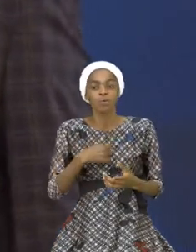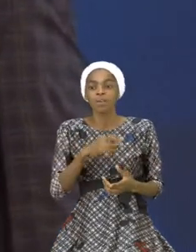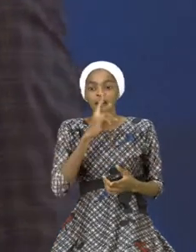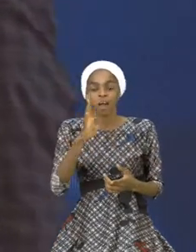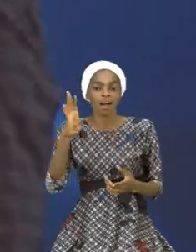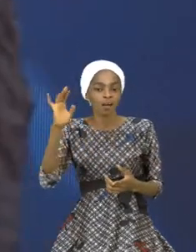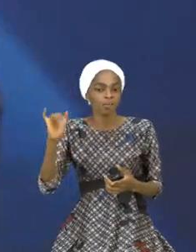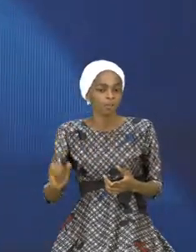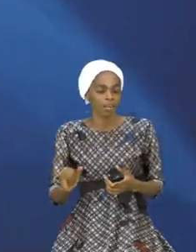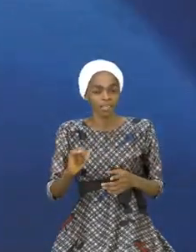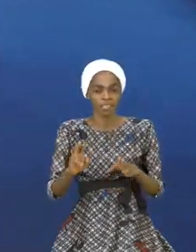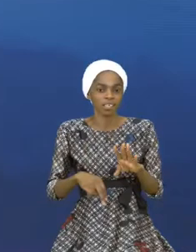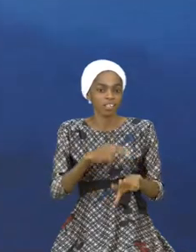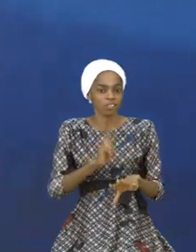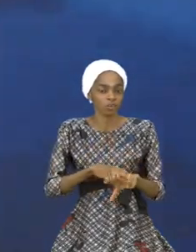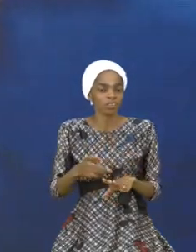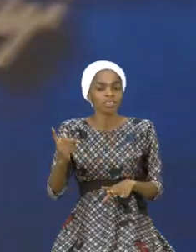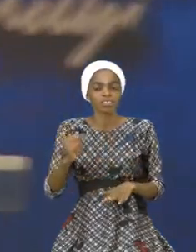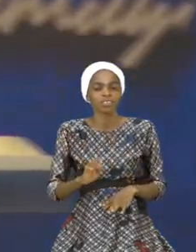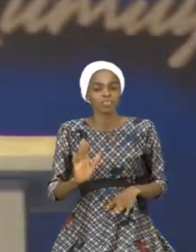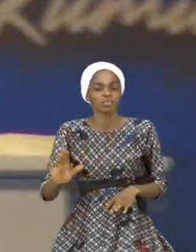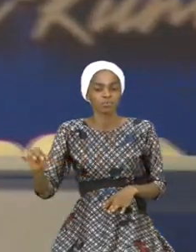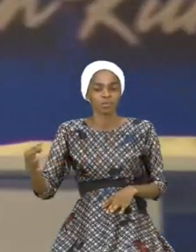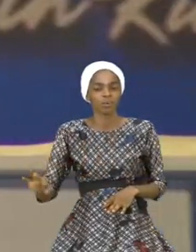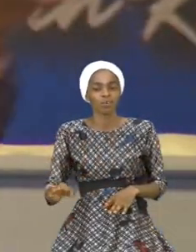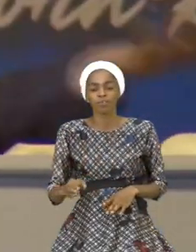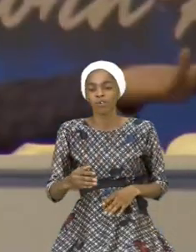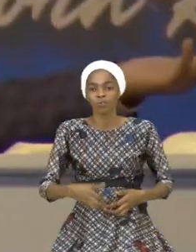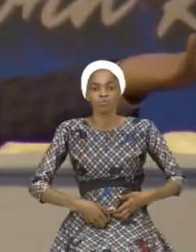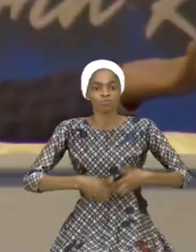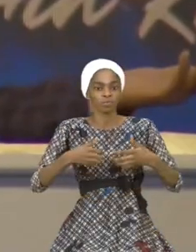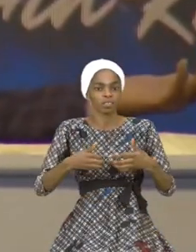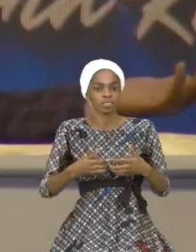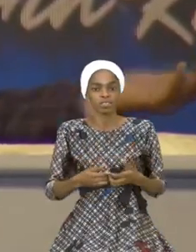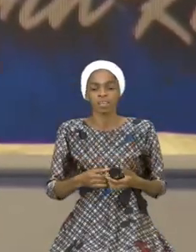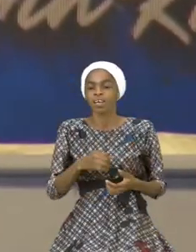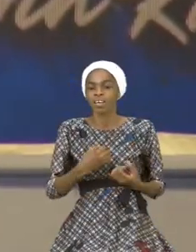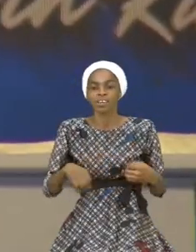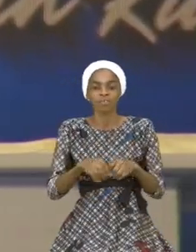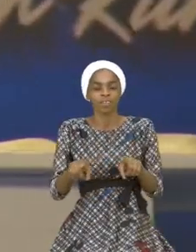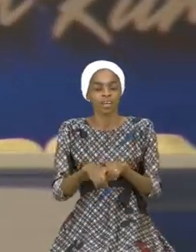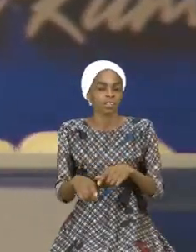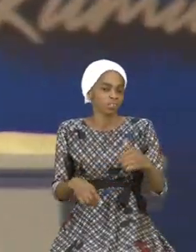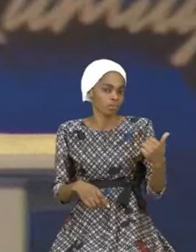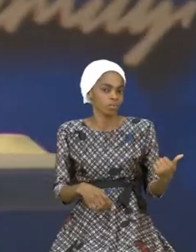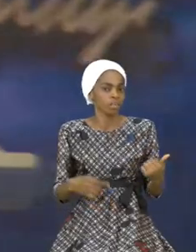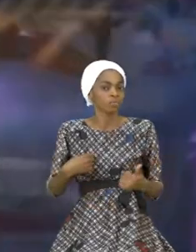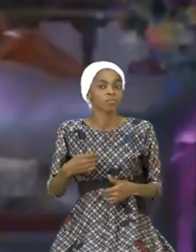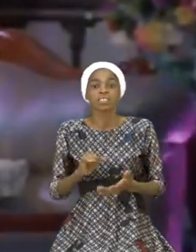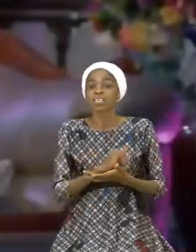of wrath even as others that's a problem or born